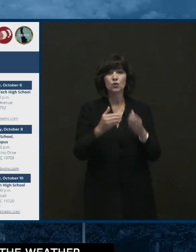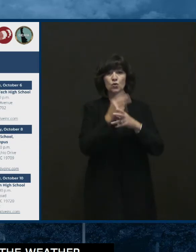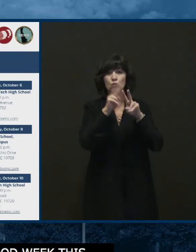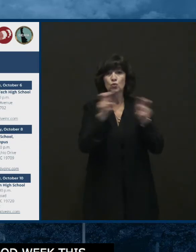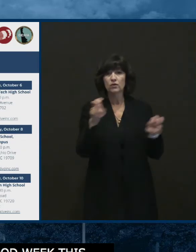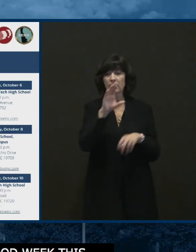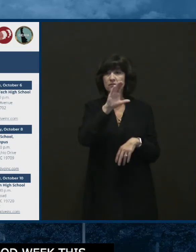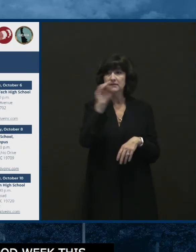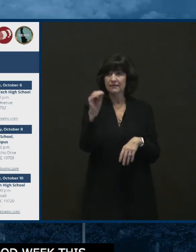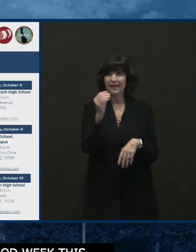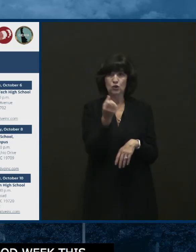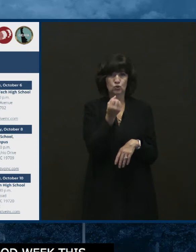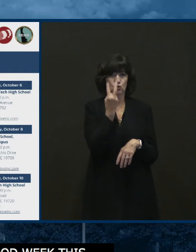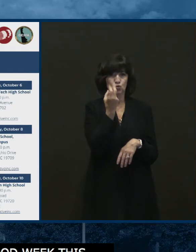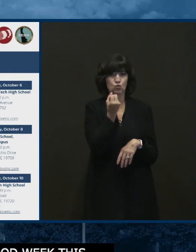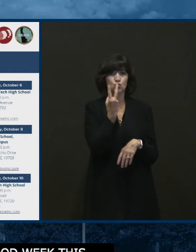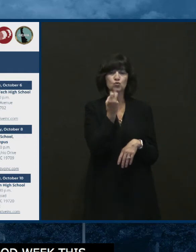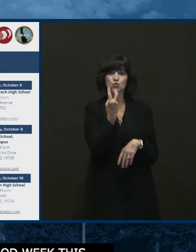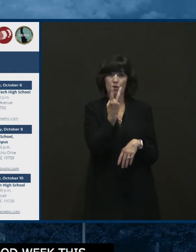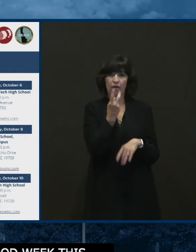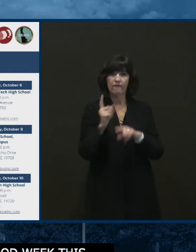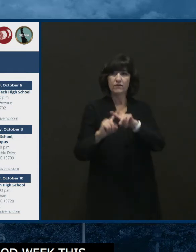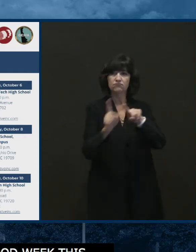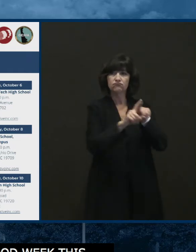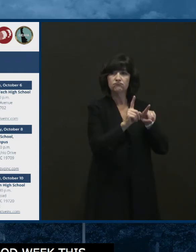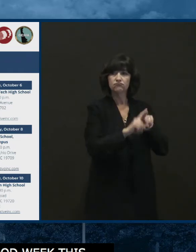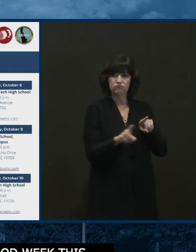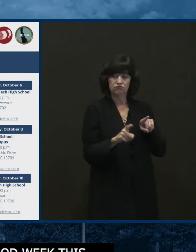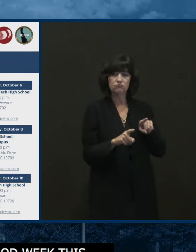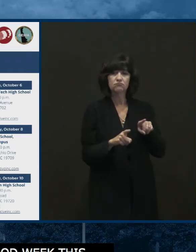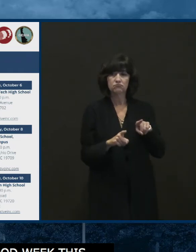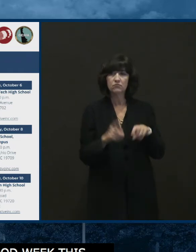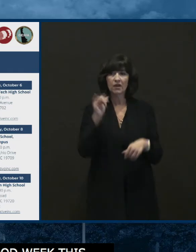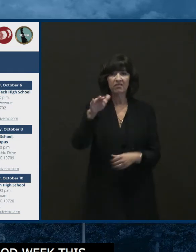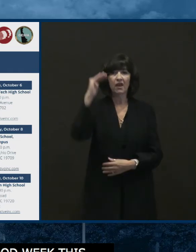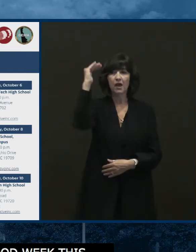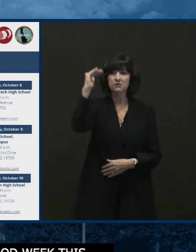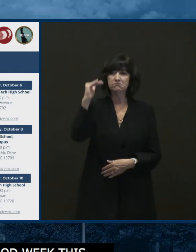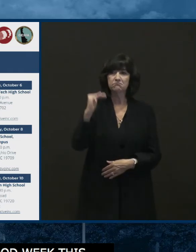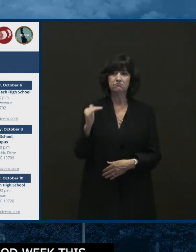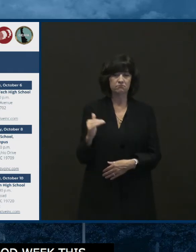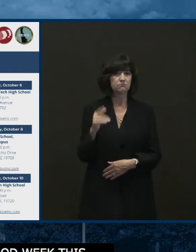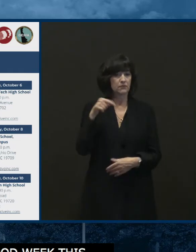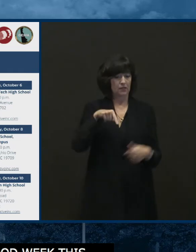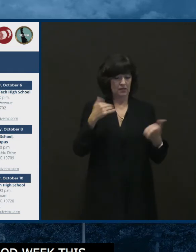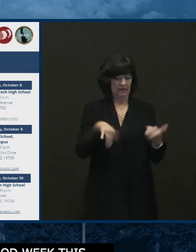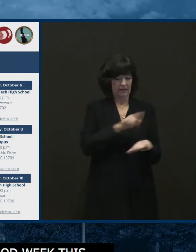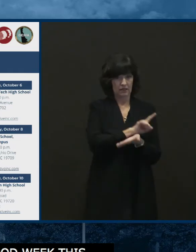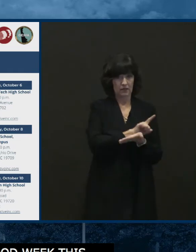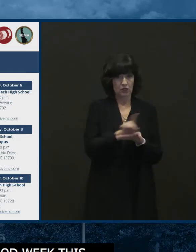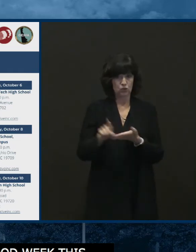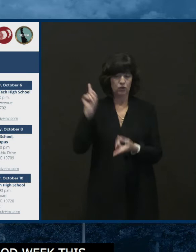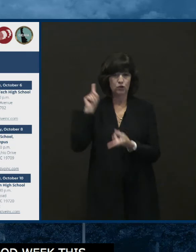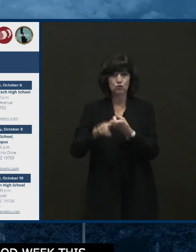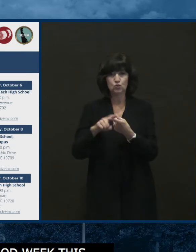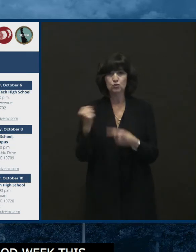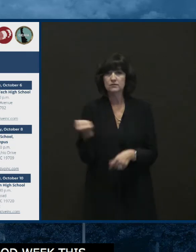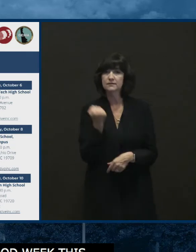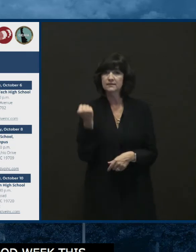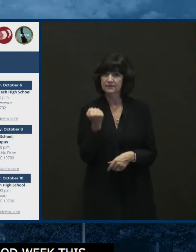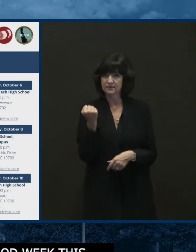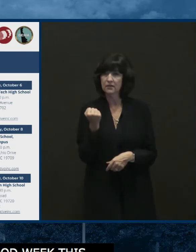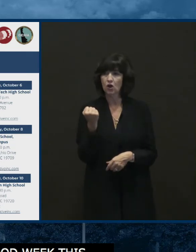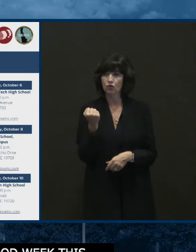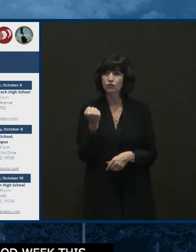yesterday with Del Castle and McKean High School and some others. These go through Saturday of this week. The capability each of